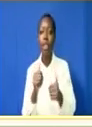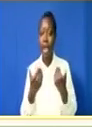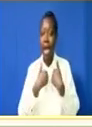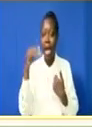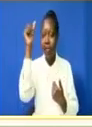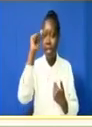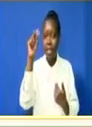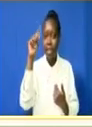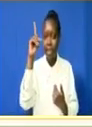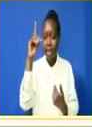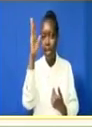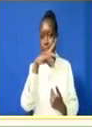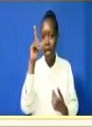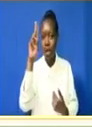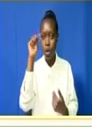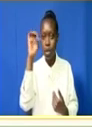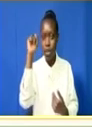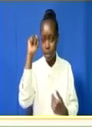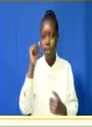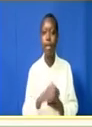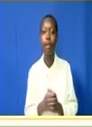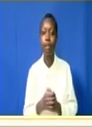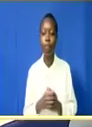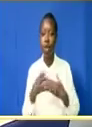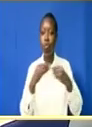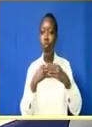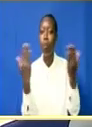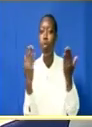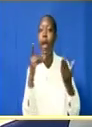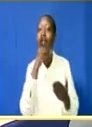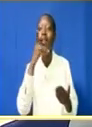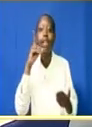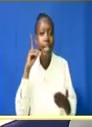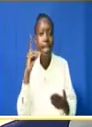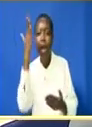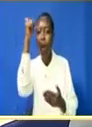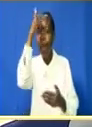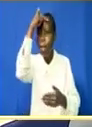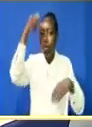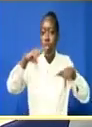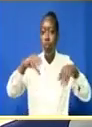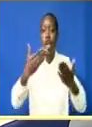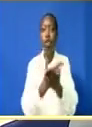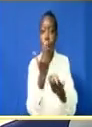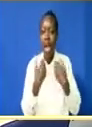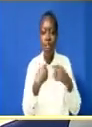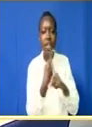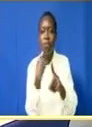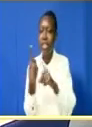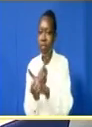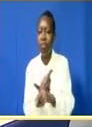in the deserts. Okay. They are formed due to erosion. Okay. Remember we said we have different agents of soil erosion.